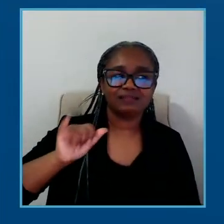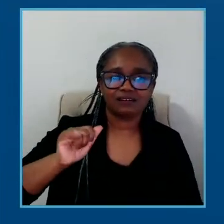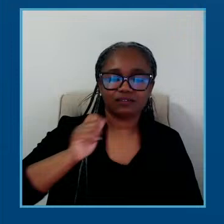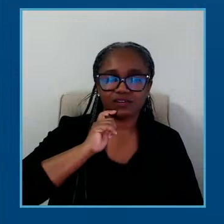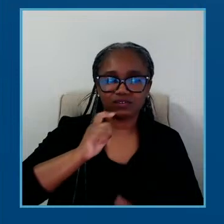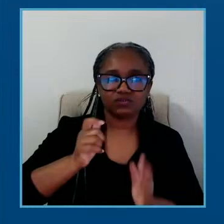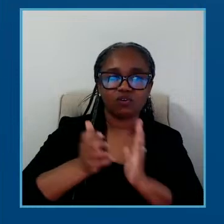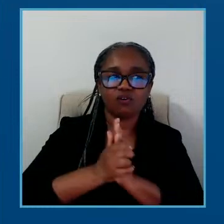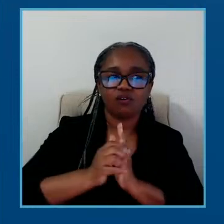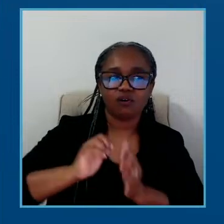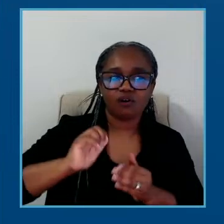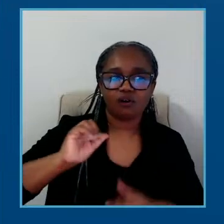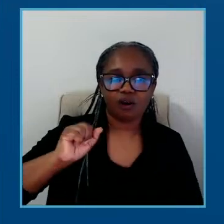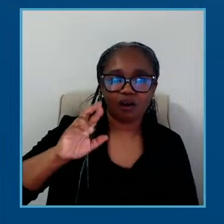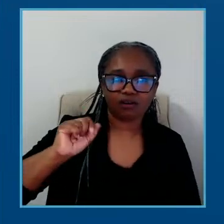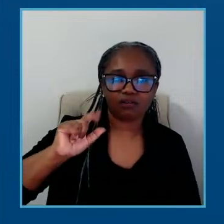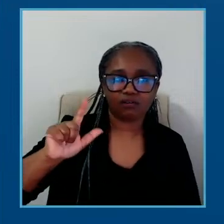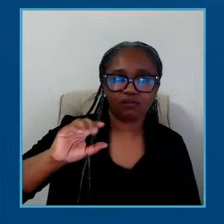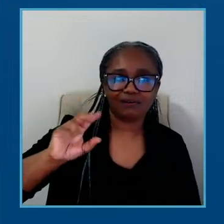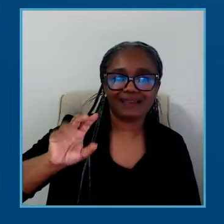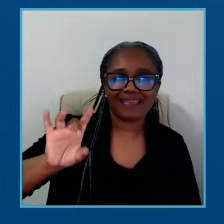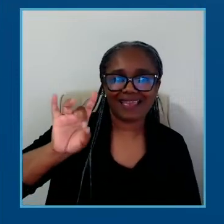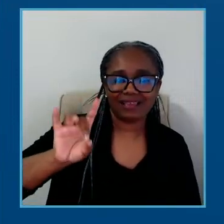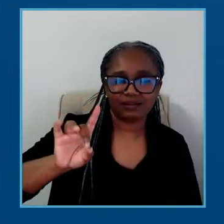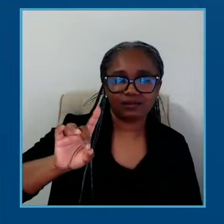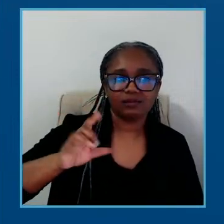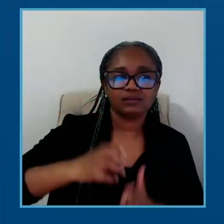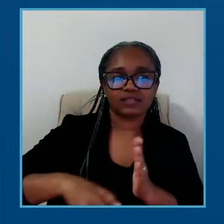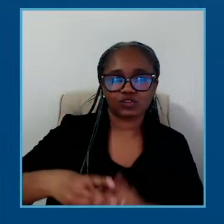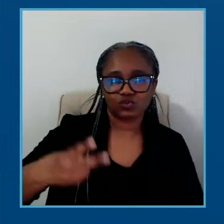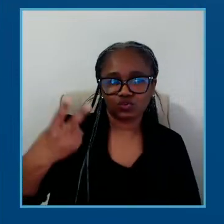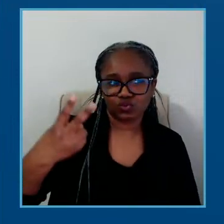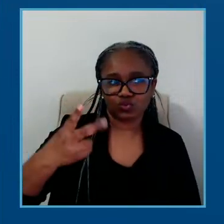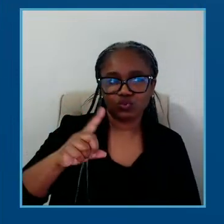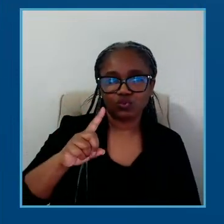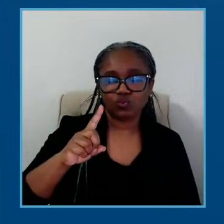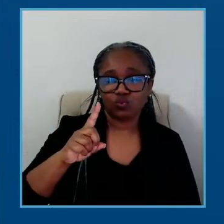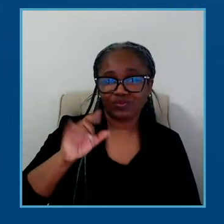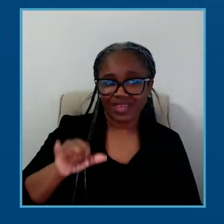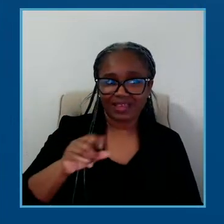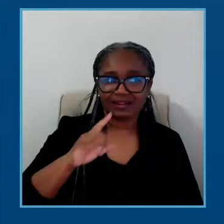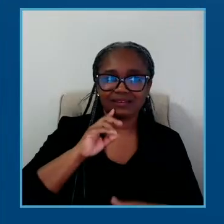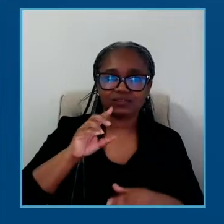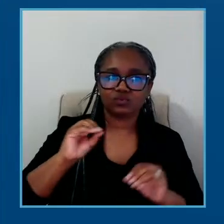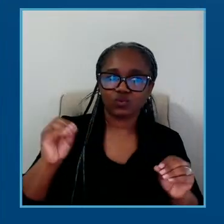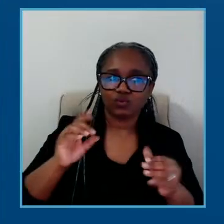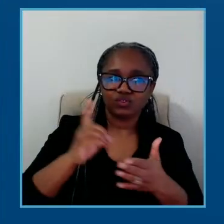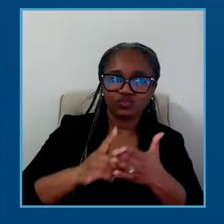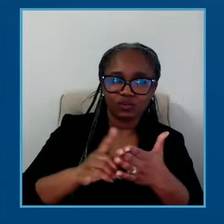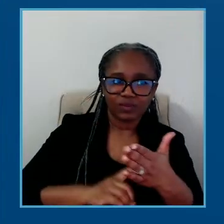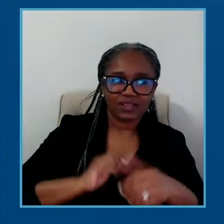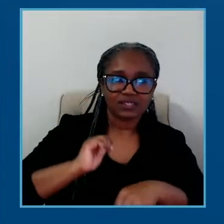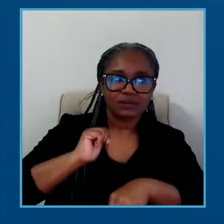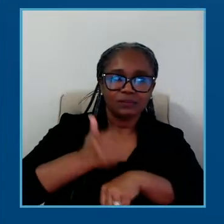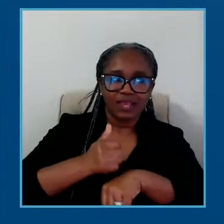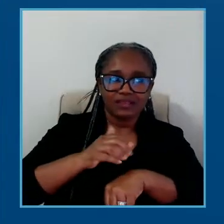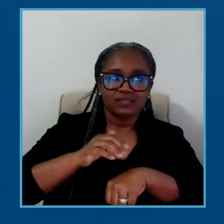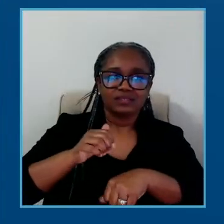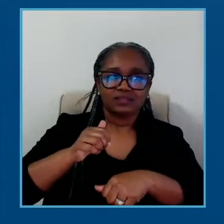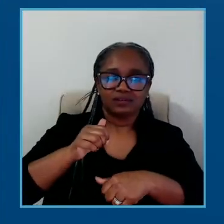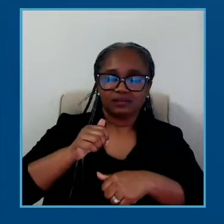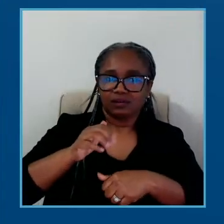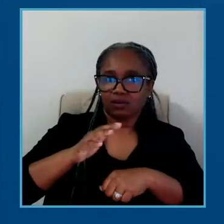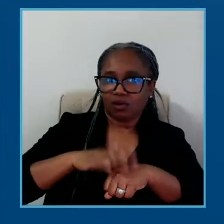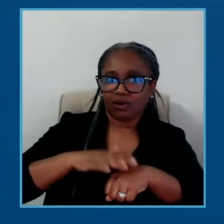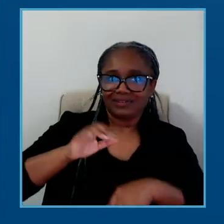Democratic Party at all levels be an open party. Additionally, these procedures violated the fundamental